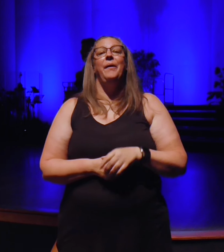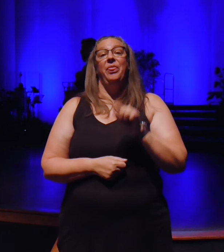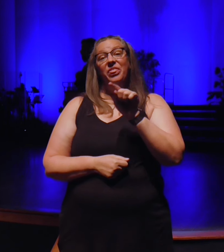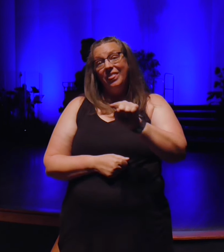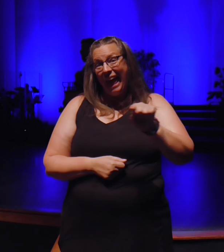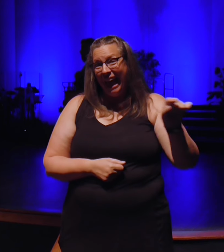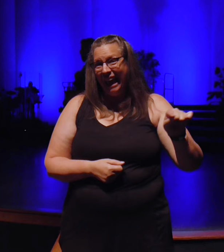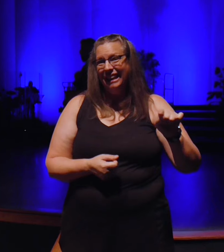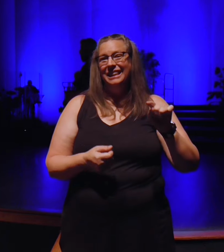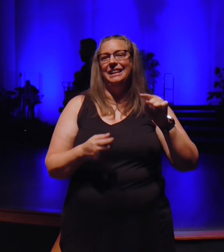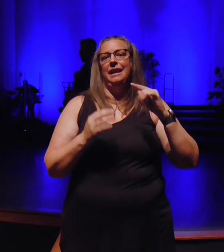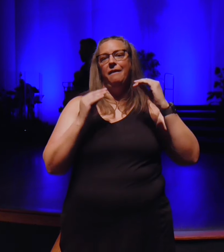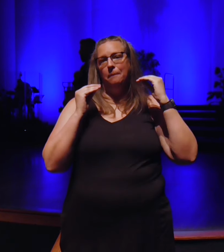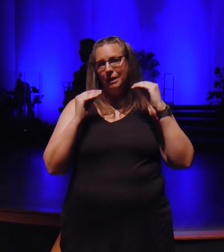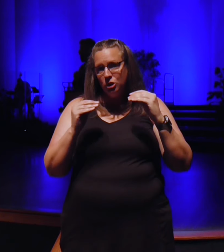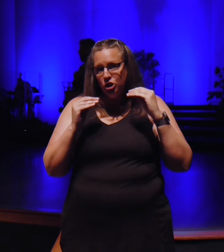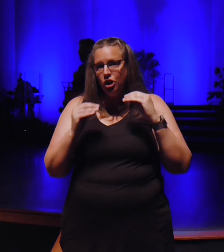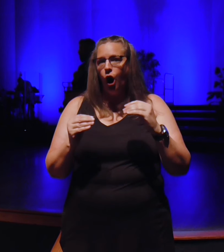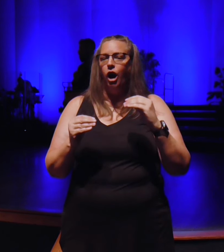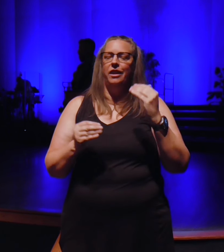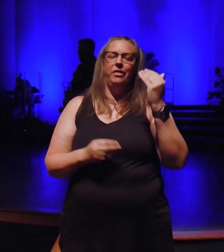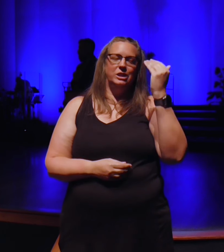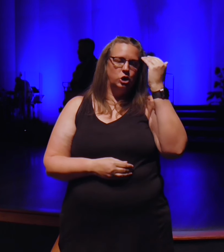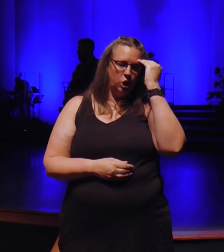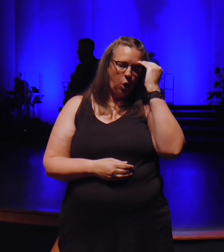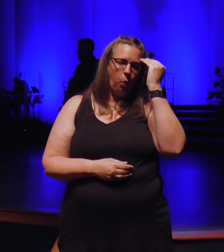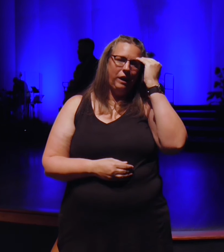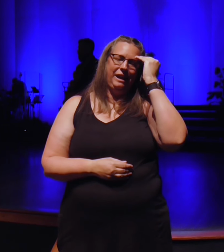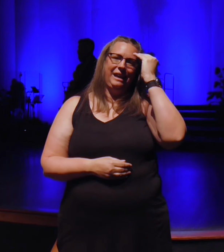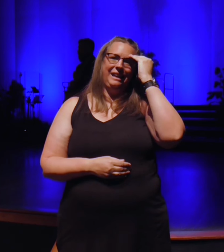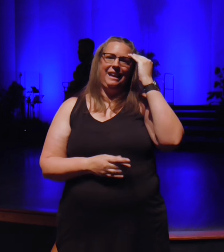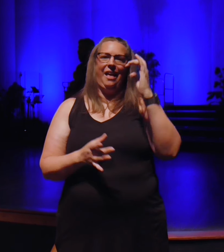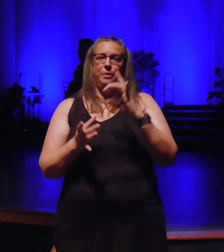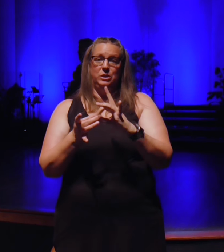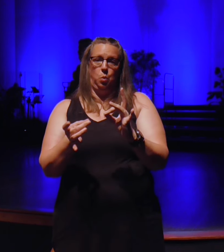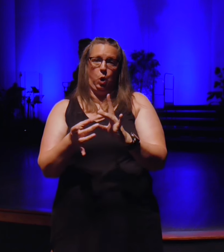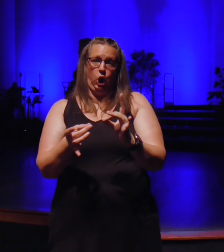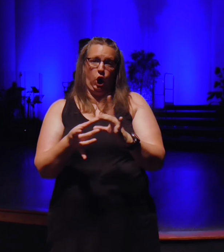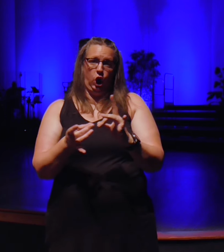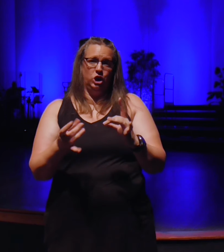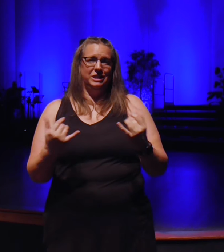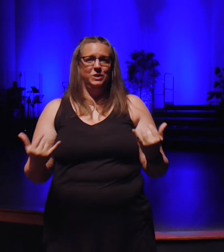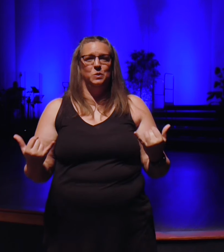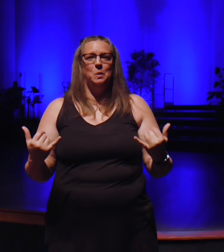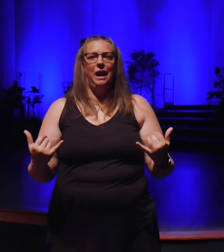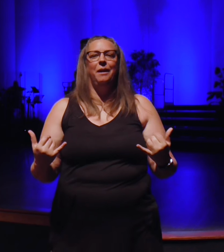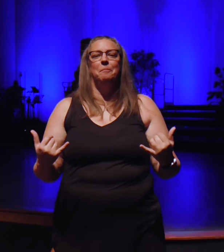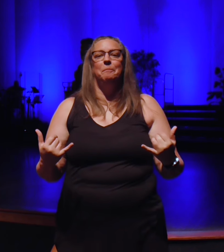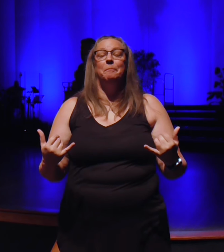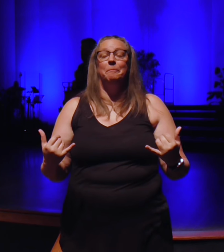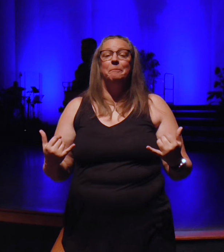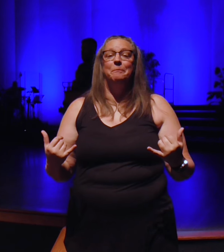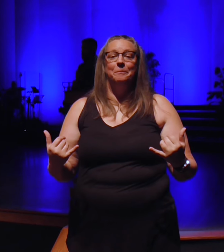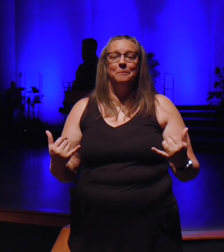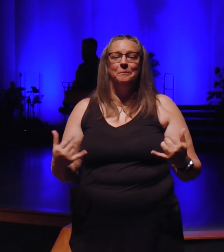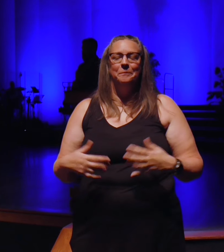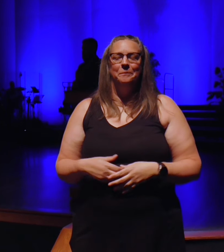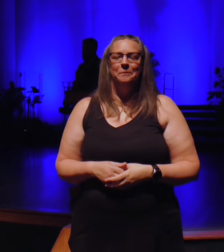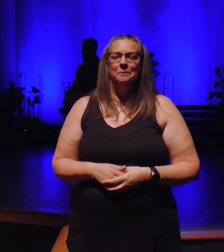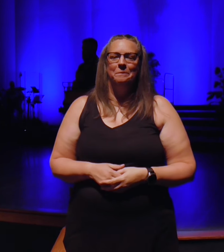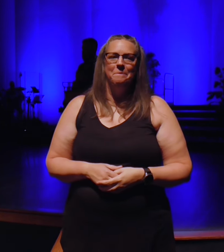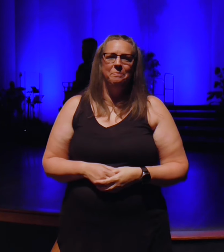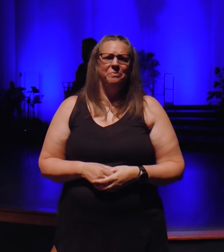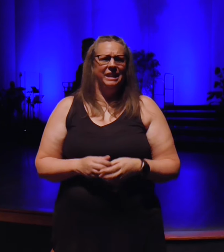tradition, in this knowing, in these words that we have heard expressed today. For in that